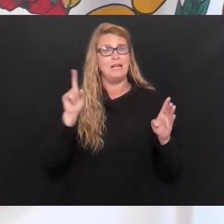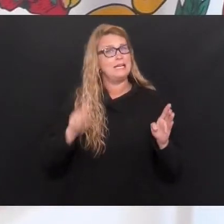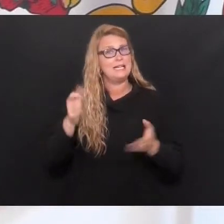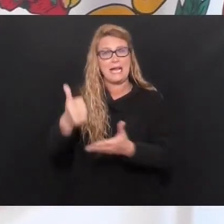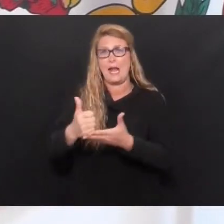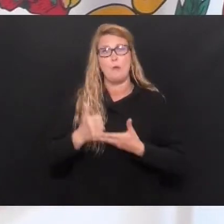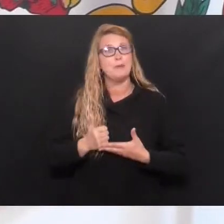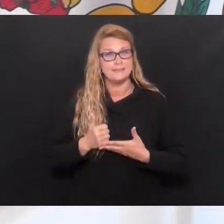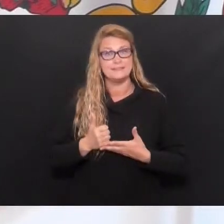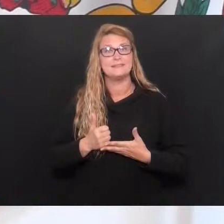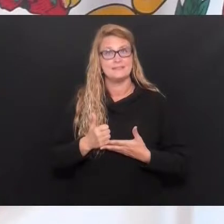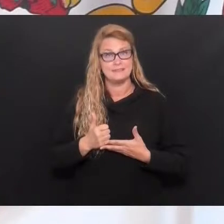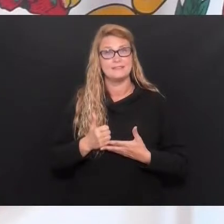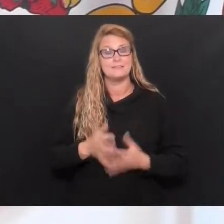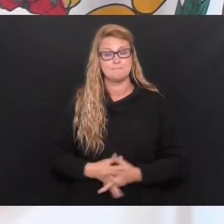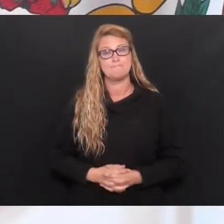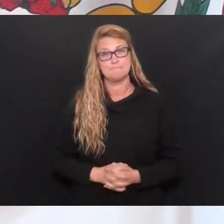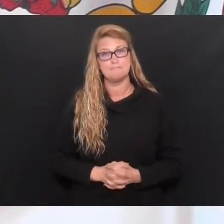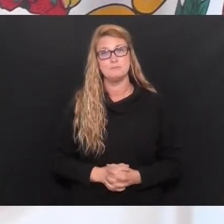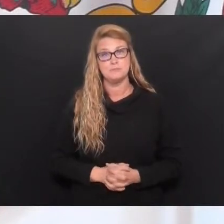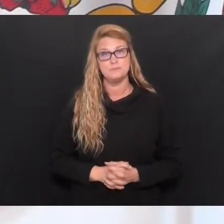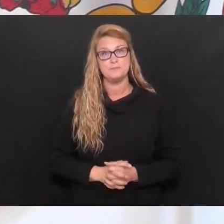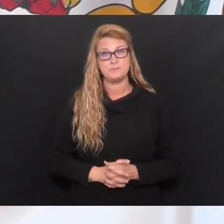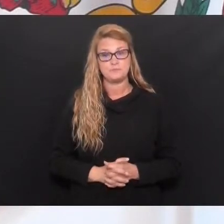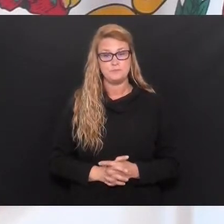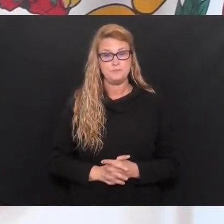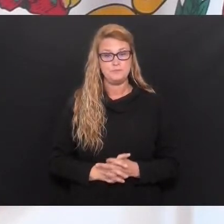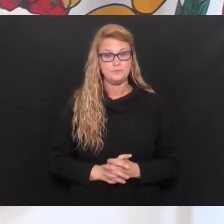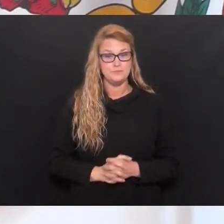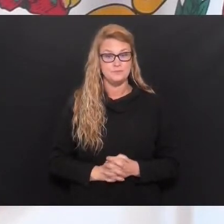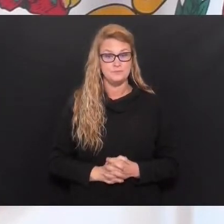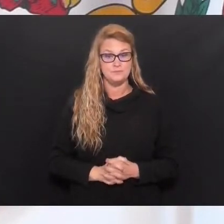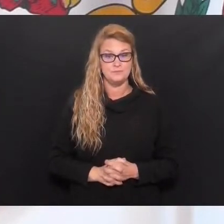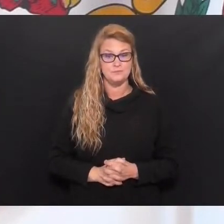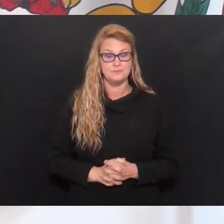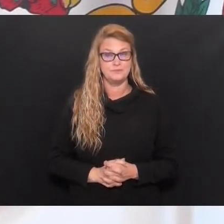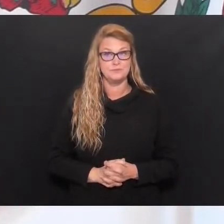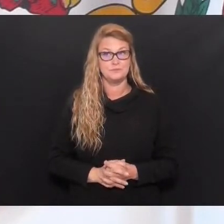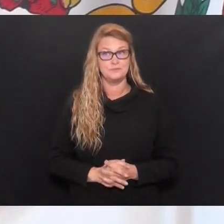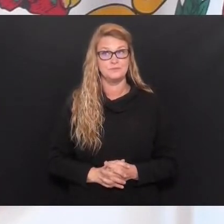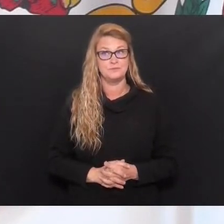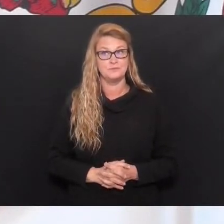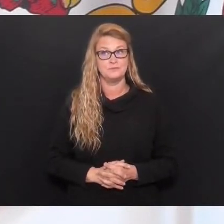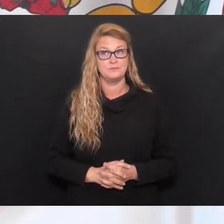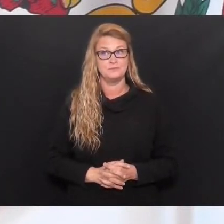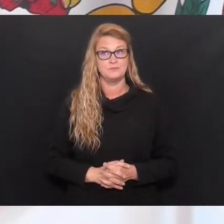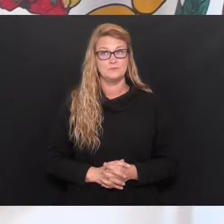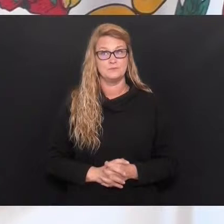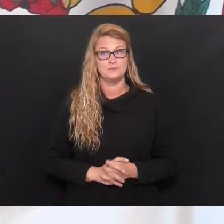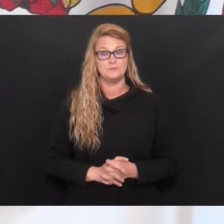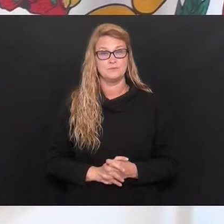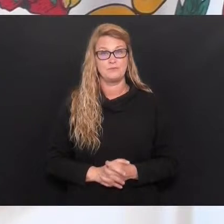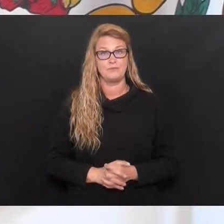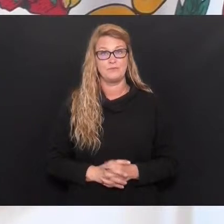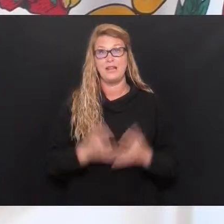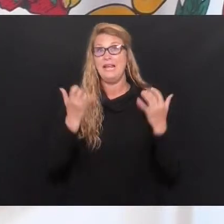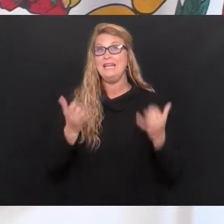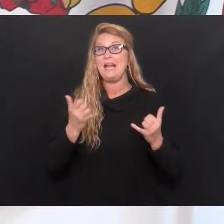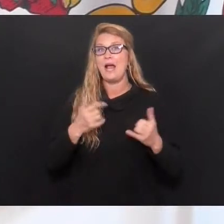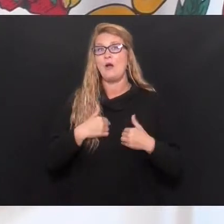us. Now, I would ask you now to ask one another